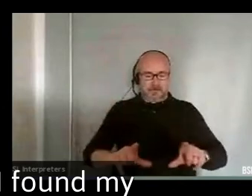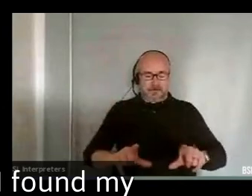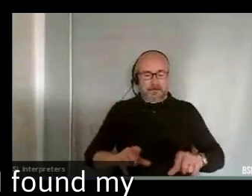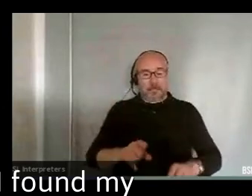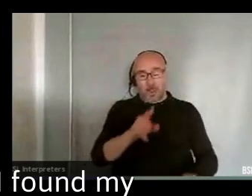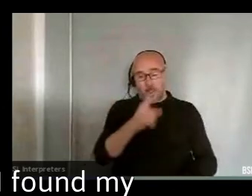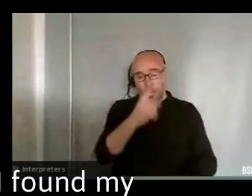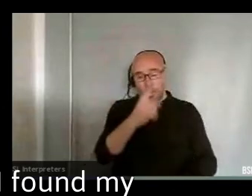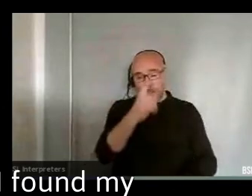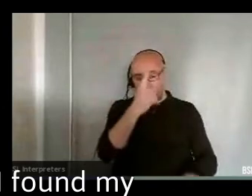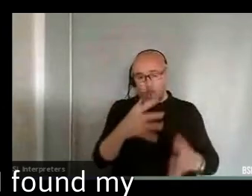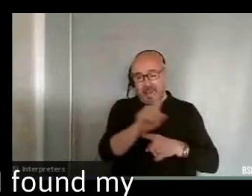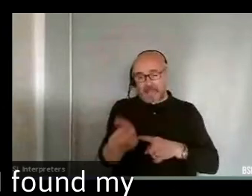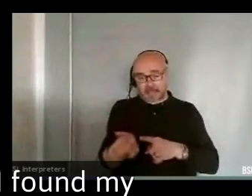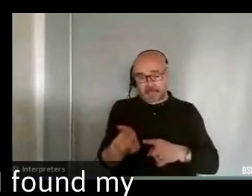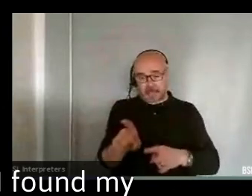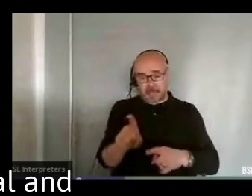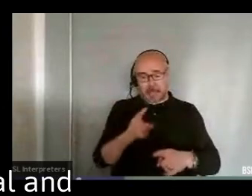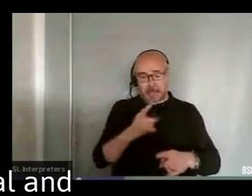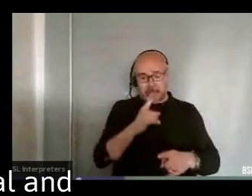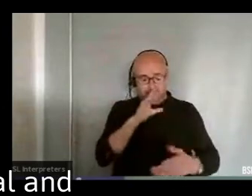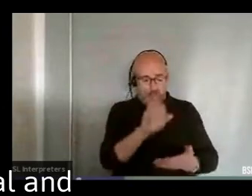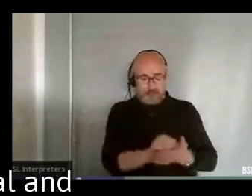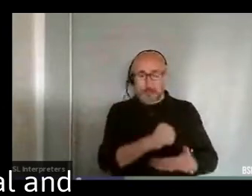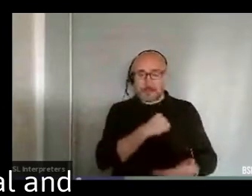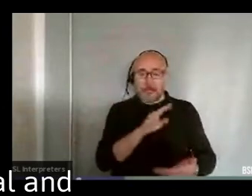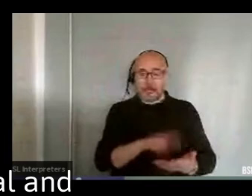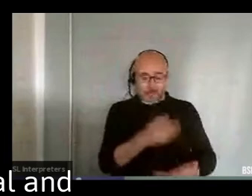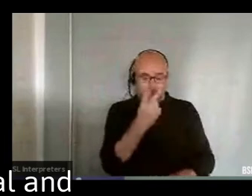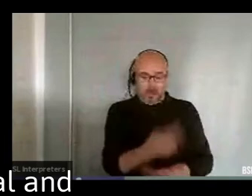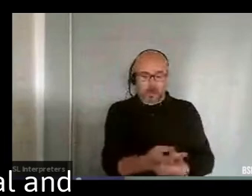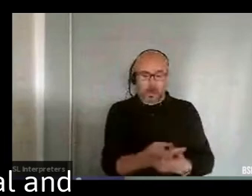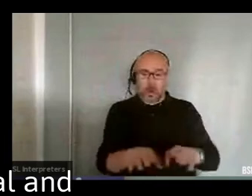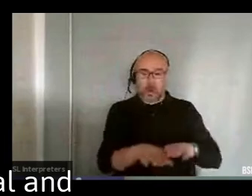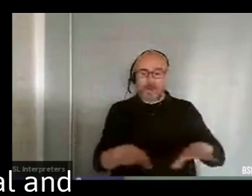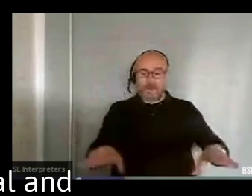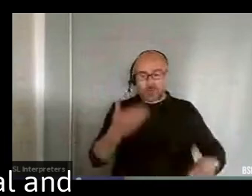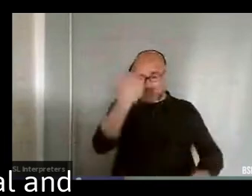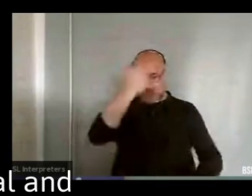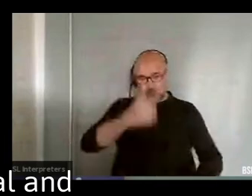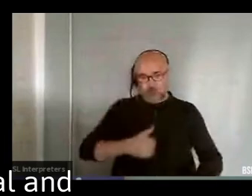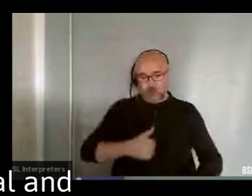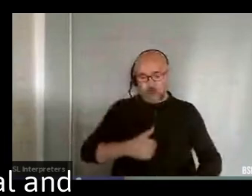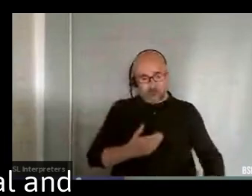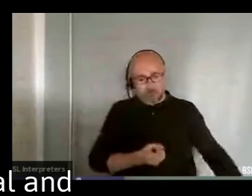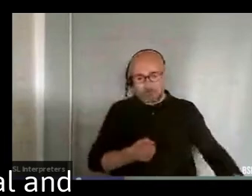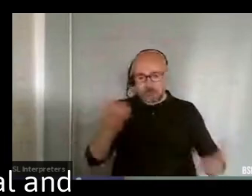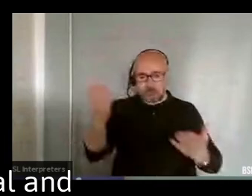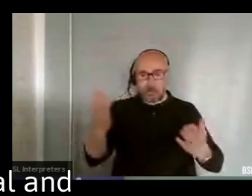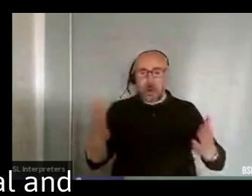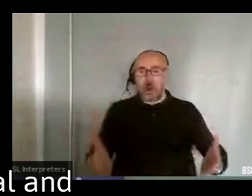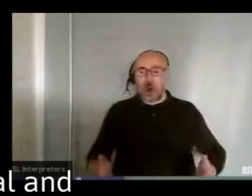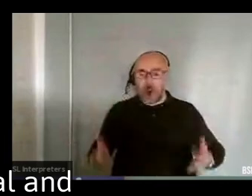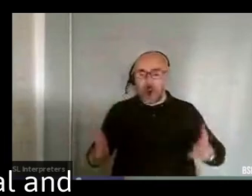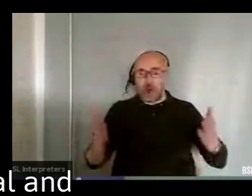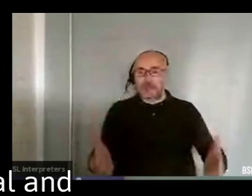mother unconscious, and she had had a stroke. And we brought her to the hospital, and the experiences of